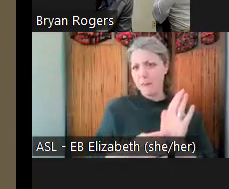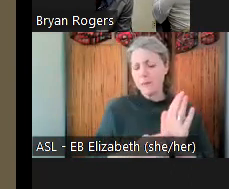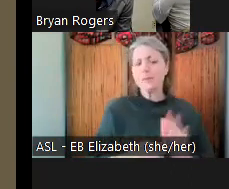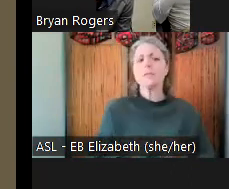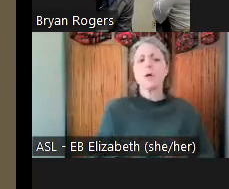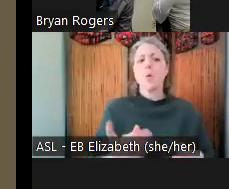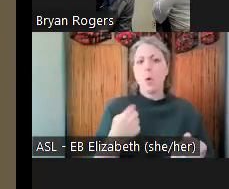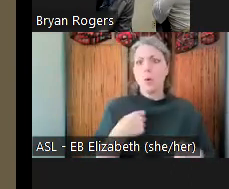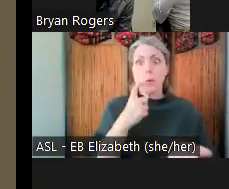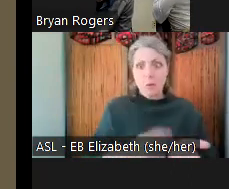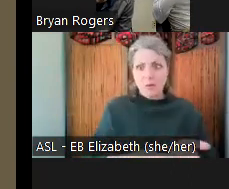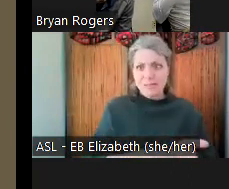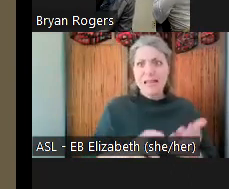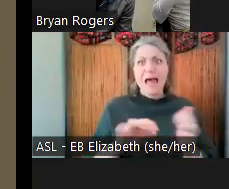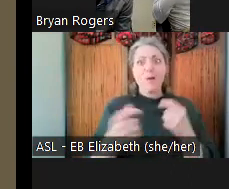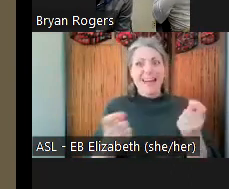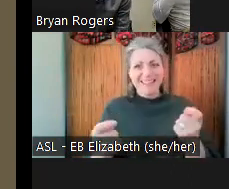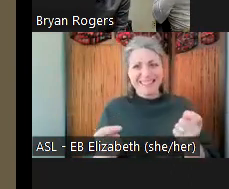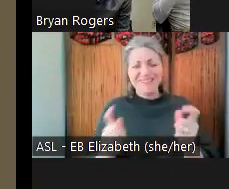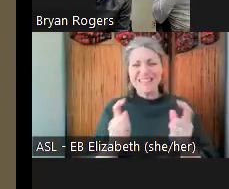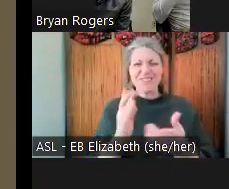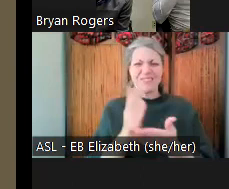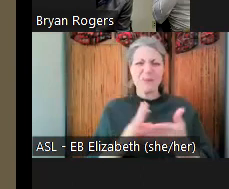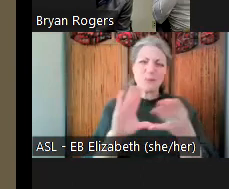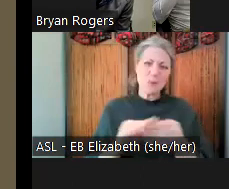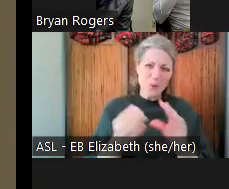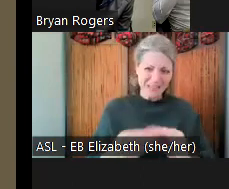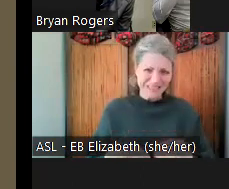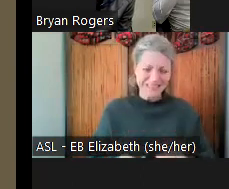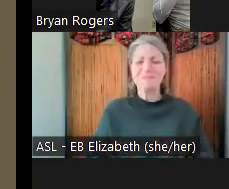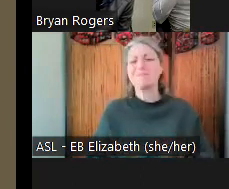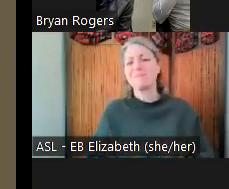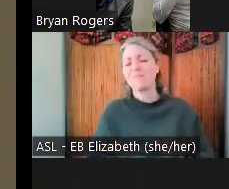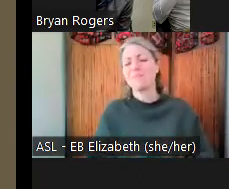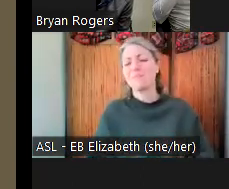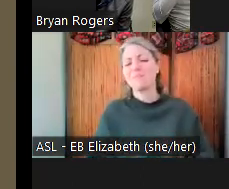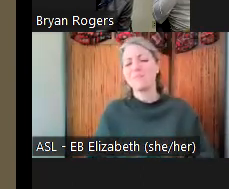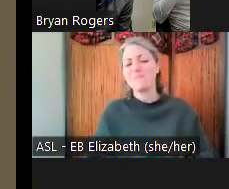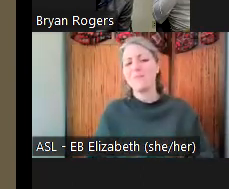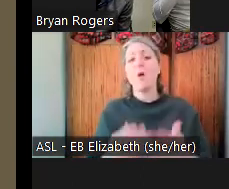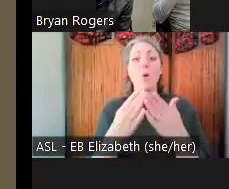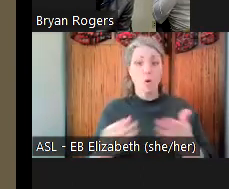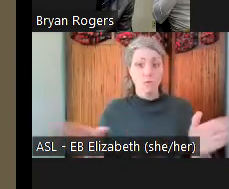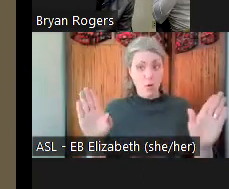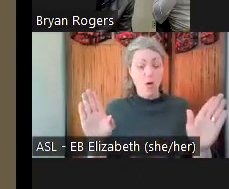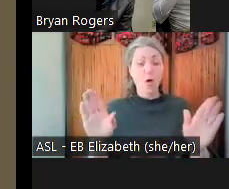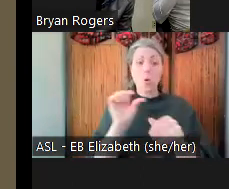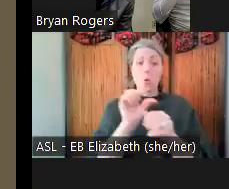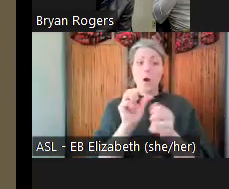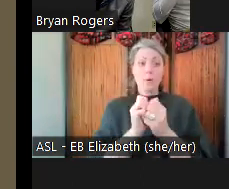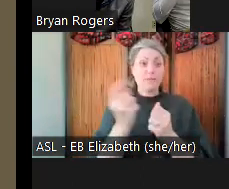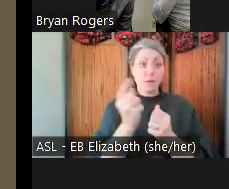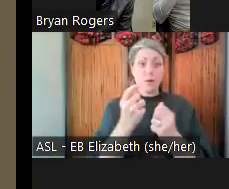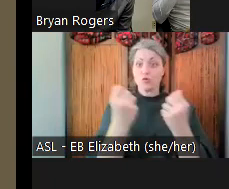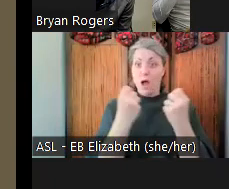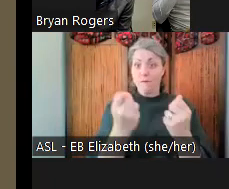how we deal with them, some interesting stories. But the overall thing when you're going to work with someone with autism and driving